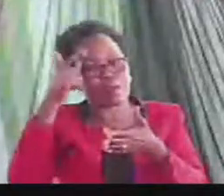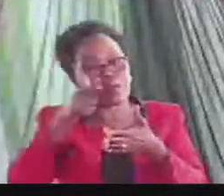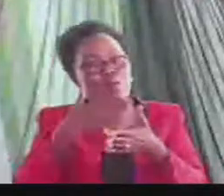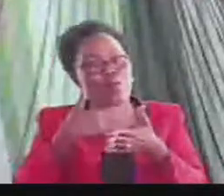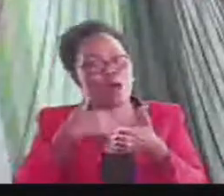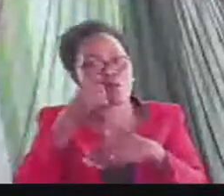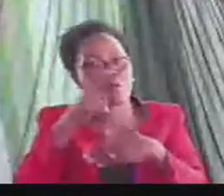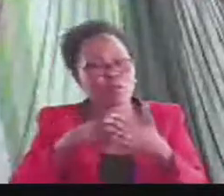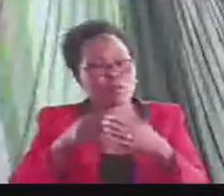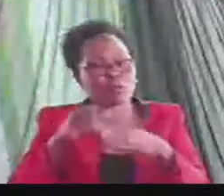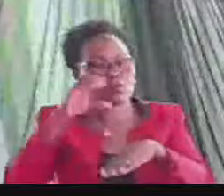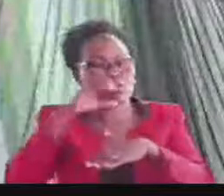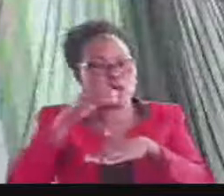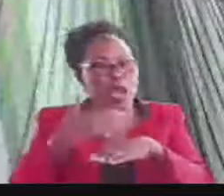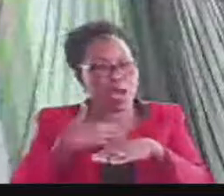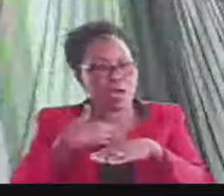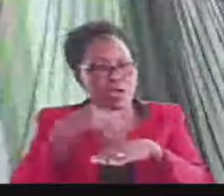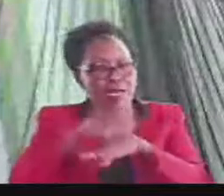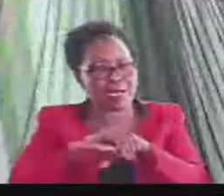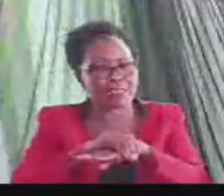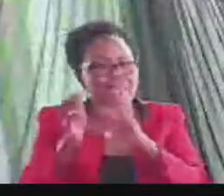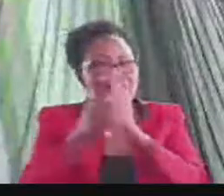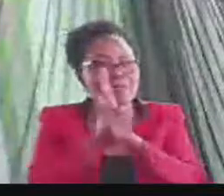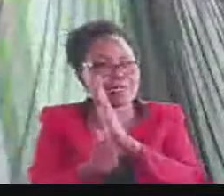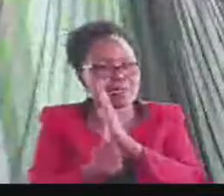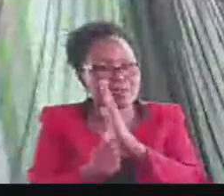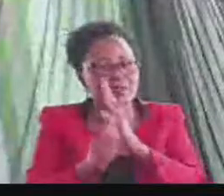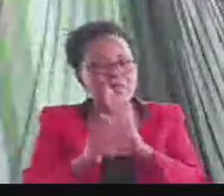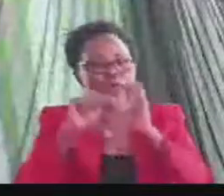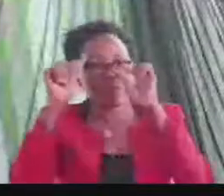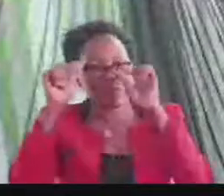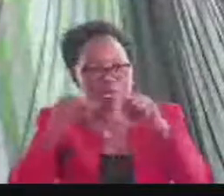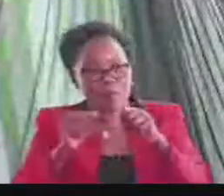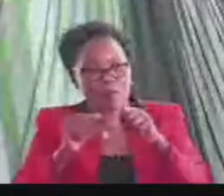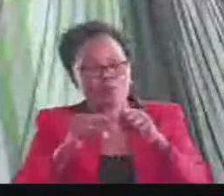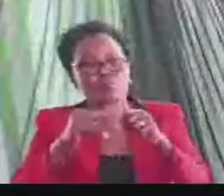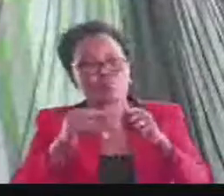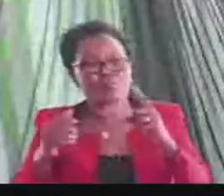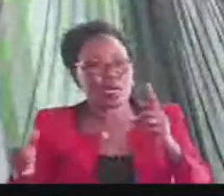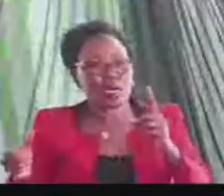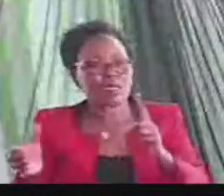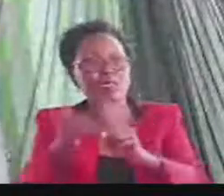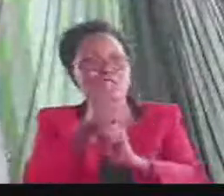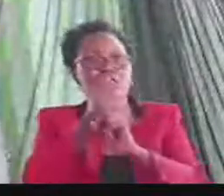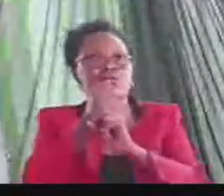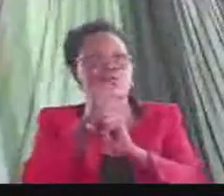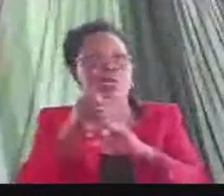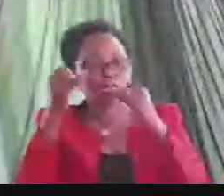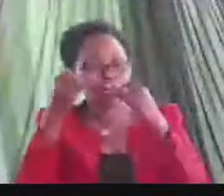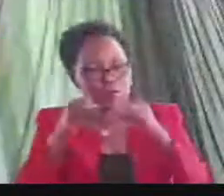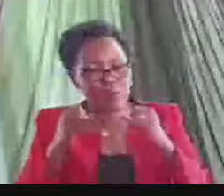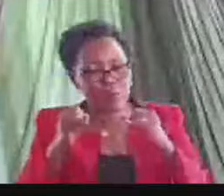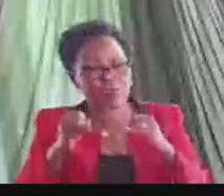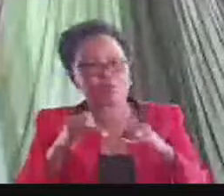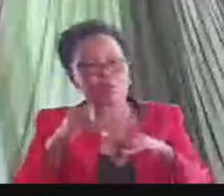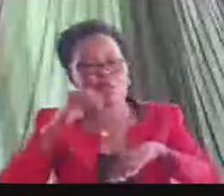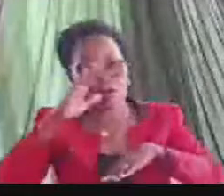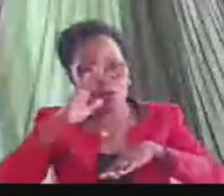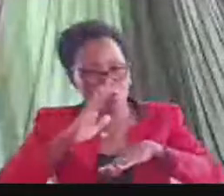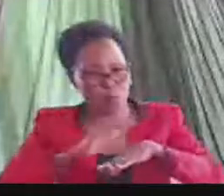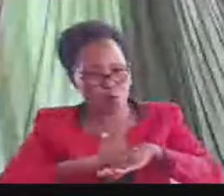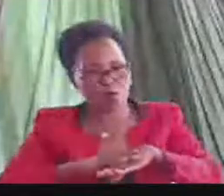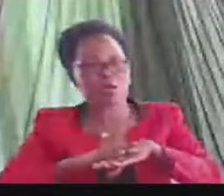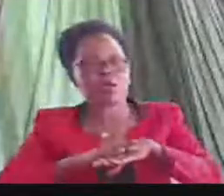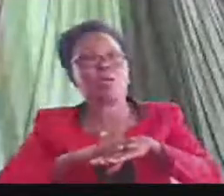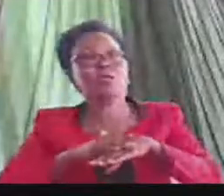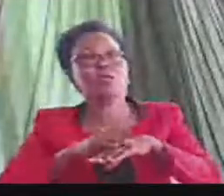these skills where you can be able to ensure that you're able to oversee the implementation of an efficient digital platform that serves